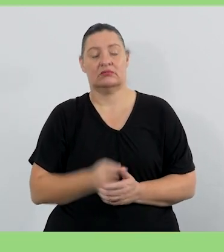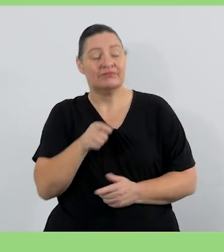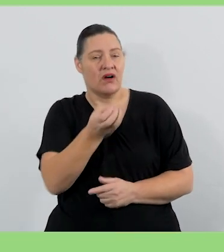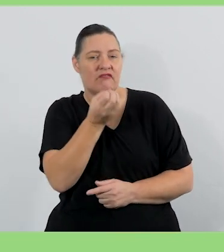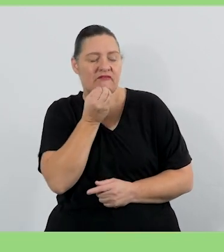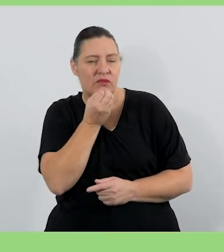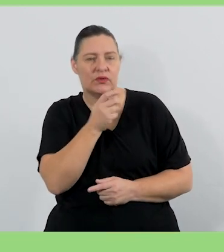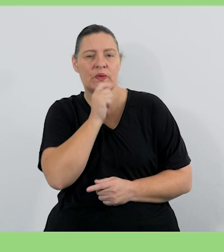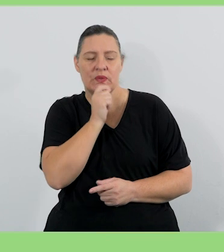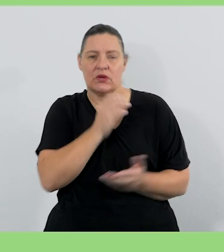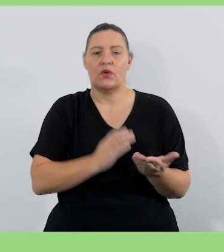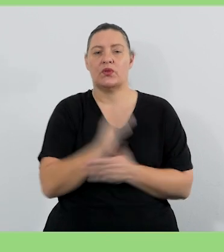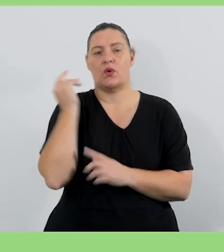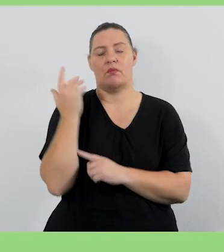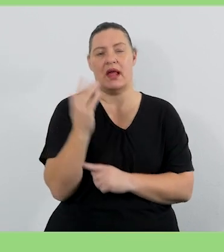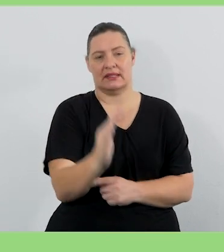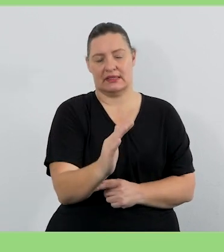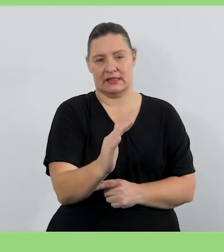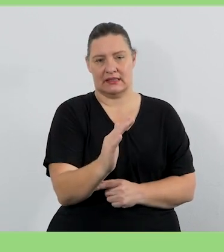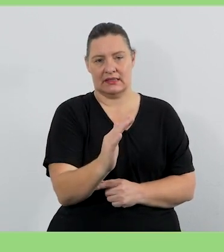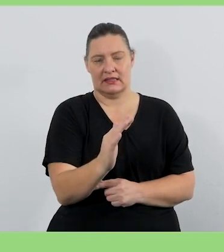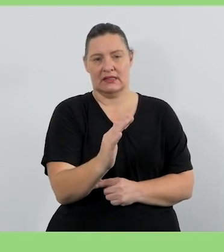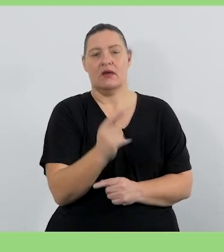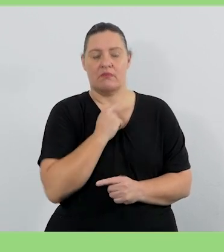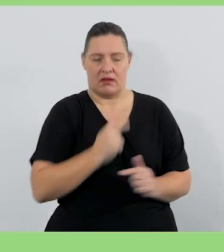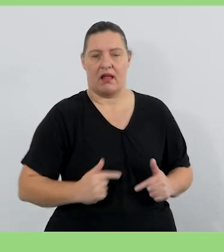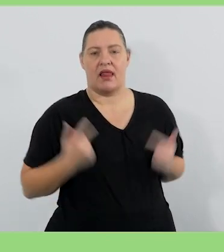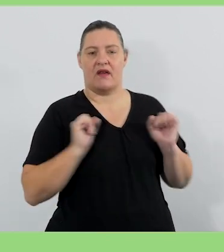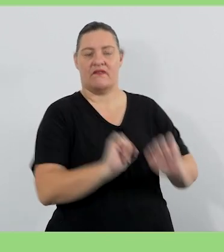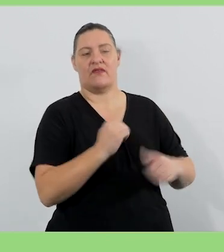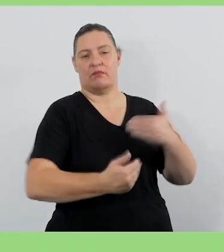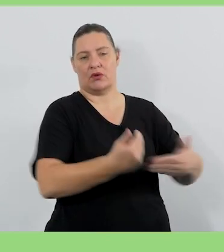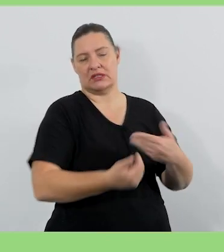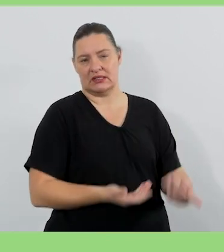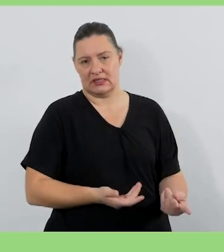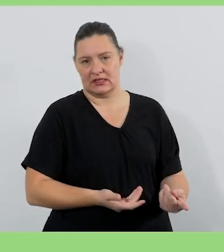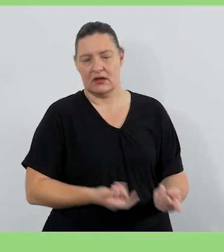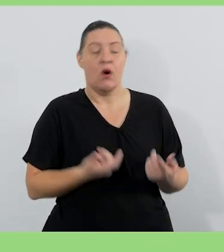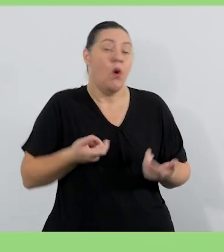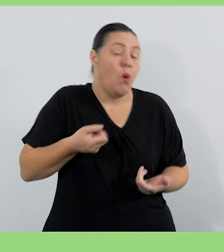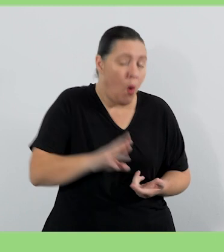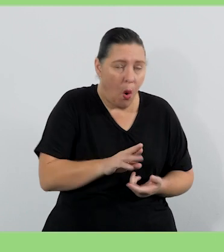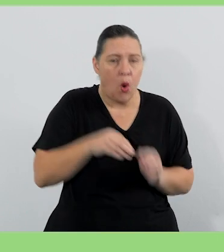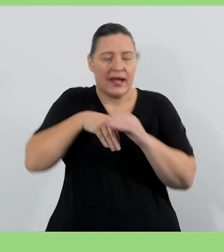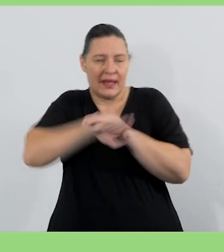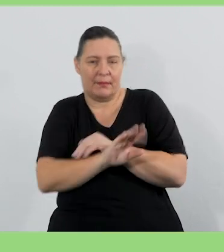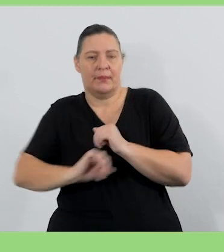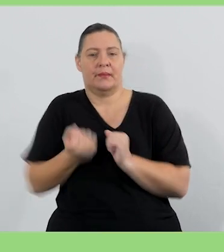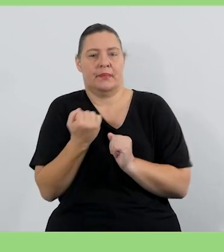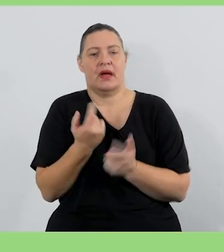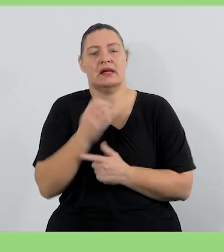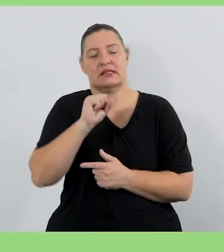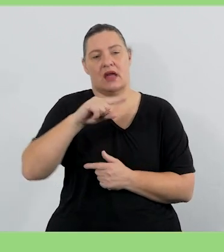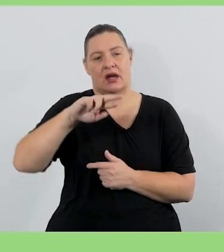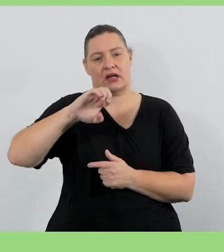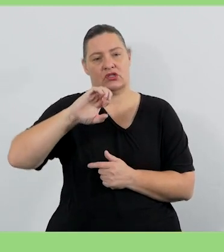This food may be used by plants immediately during life processes, or it can be stored as